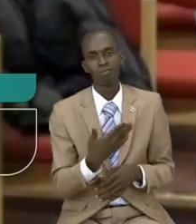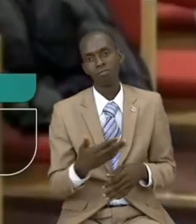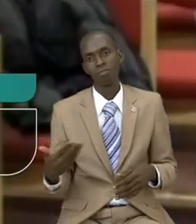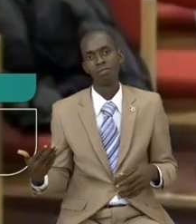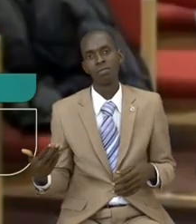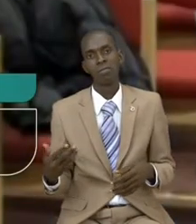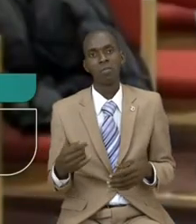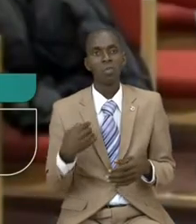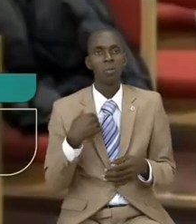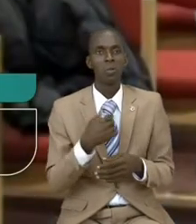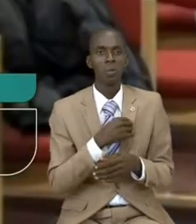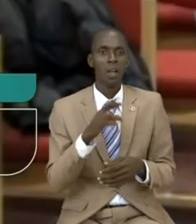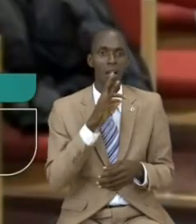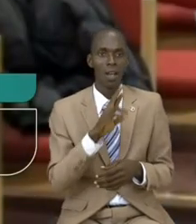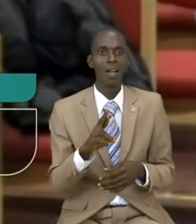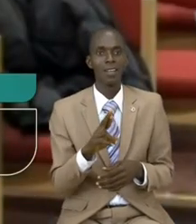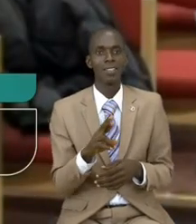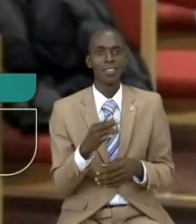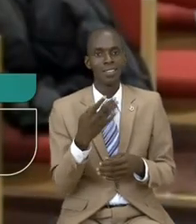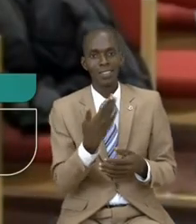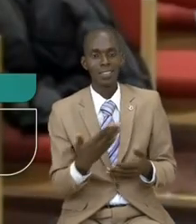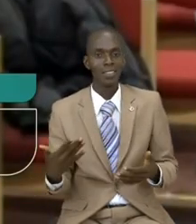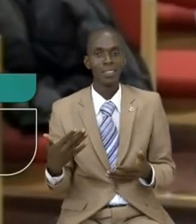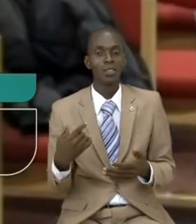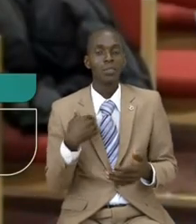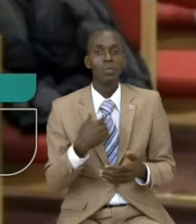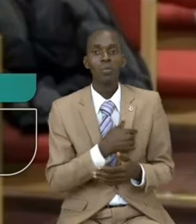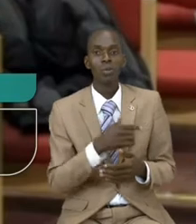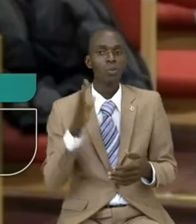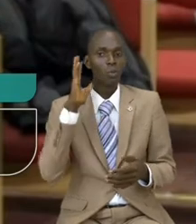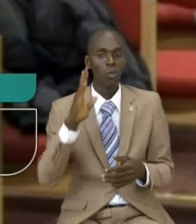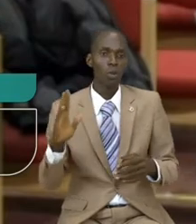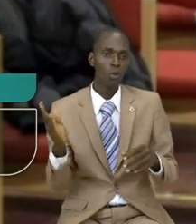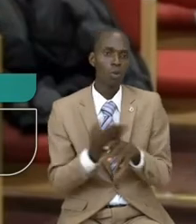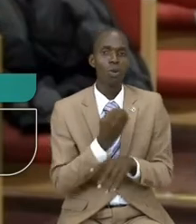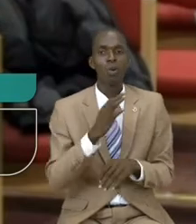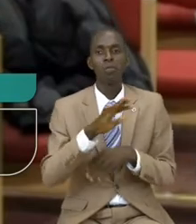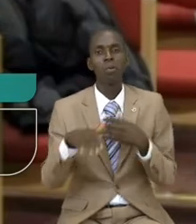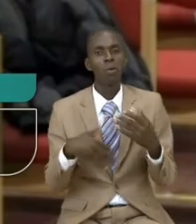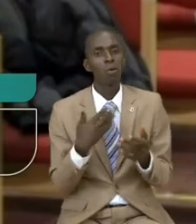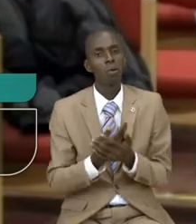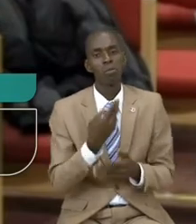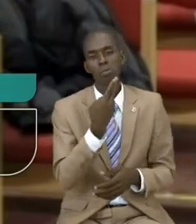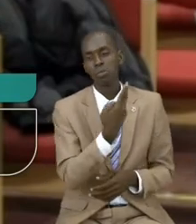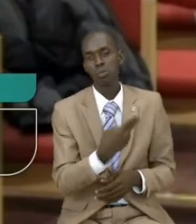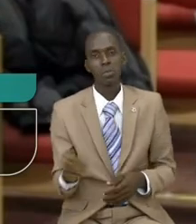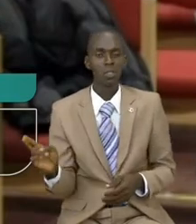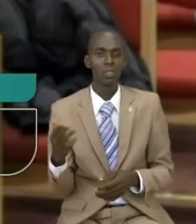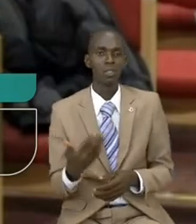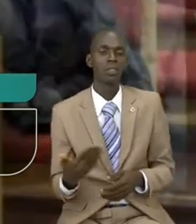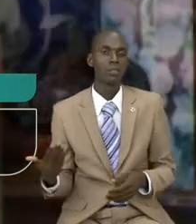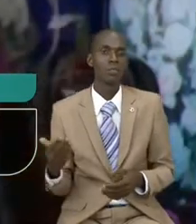breathing. Is that not enough? You cut yourself off from all those